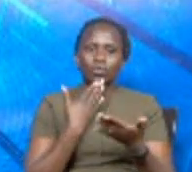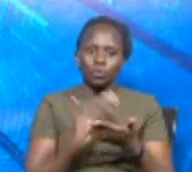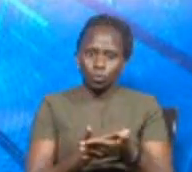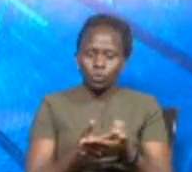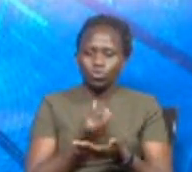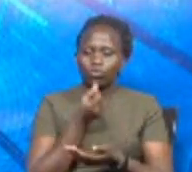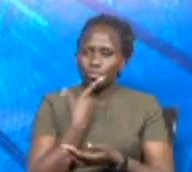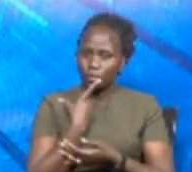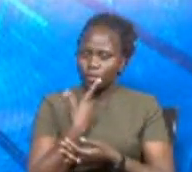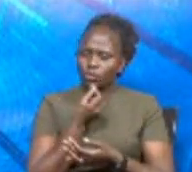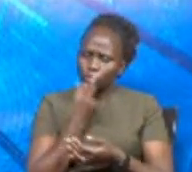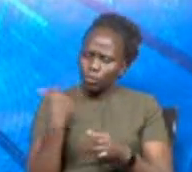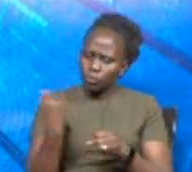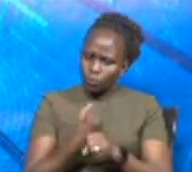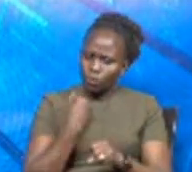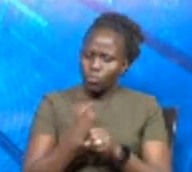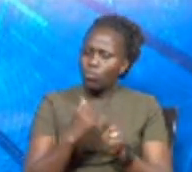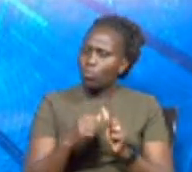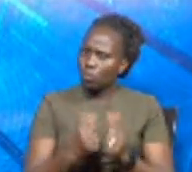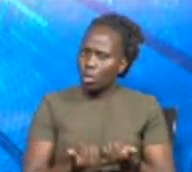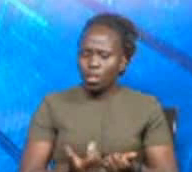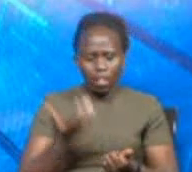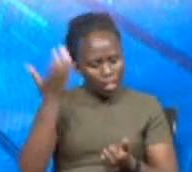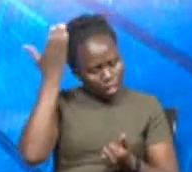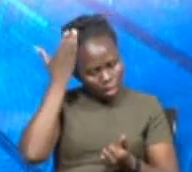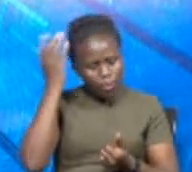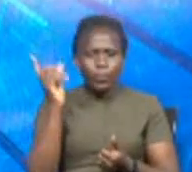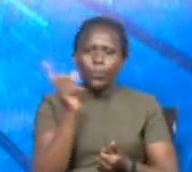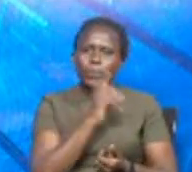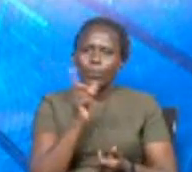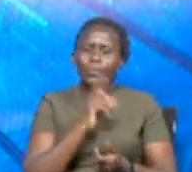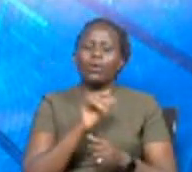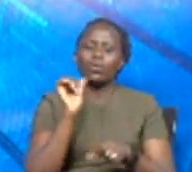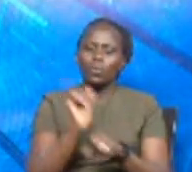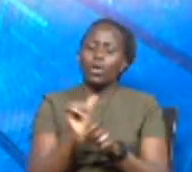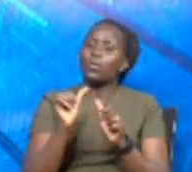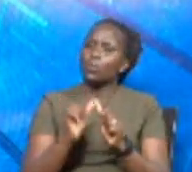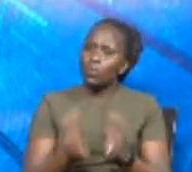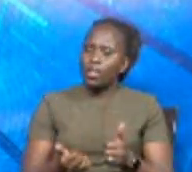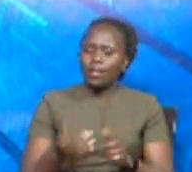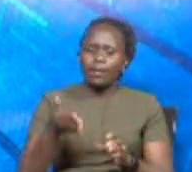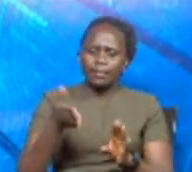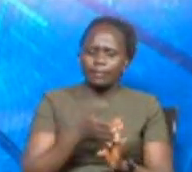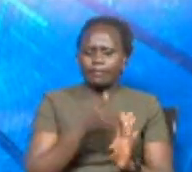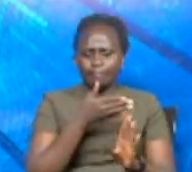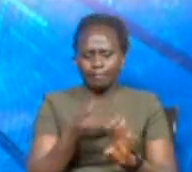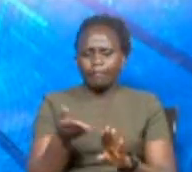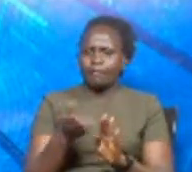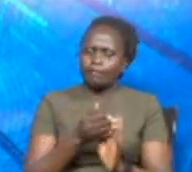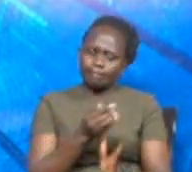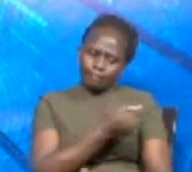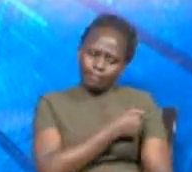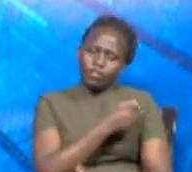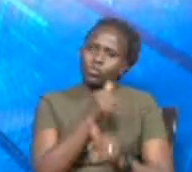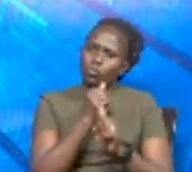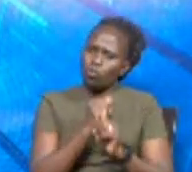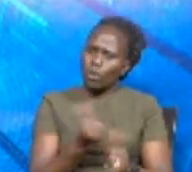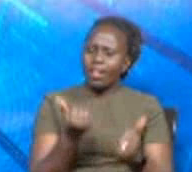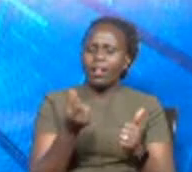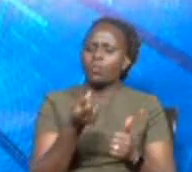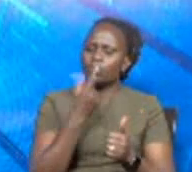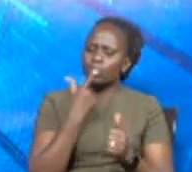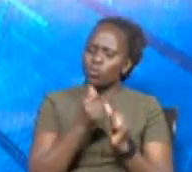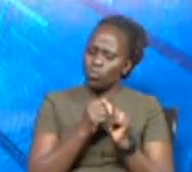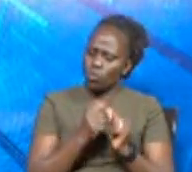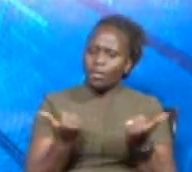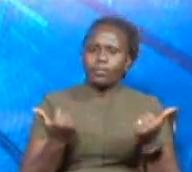working very well. The clinicians are doing very well. The treatment guidelines are very clear. So as long as all